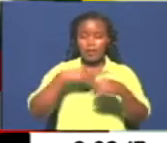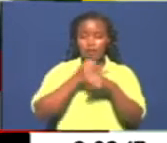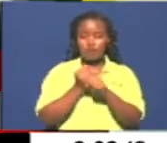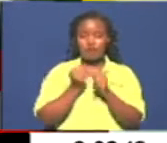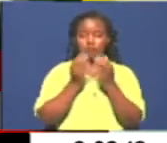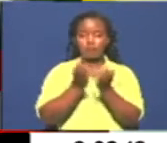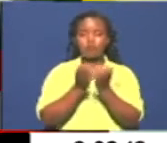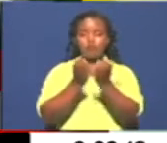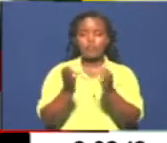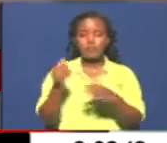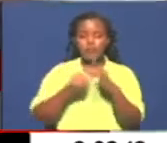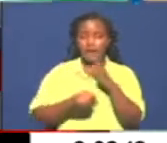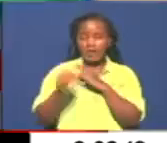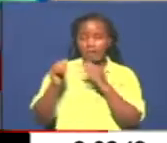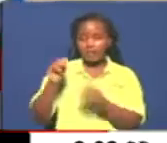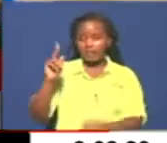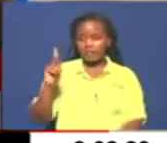the Kenya Defense Forces.